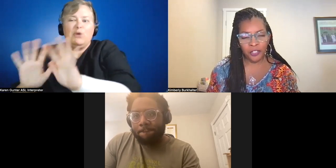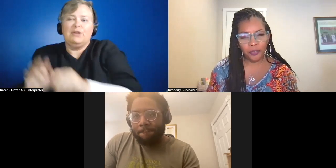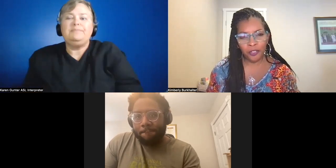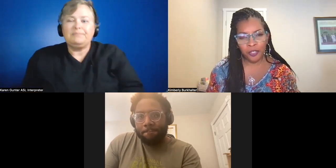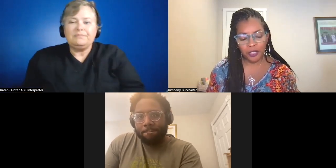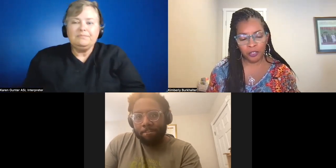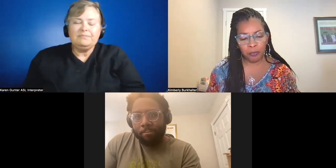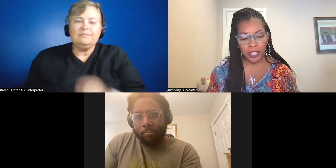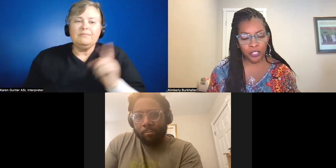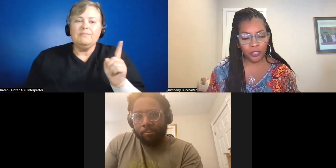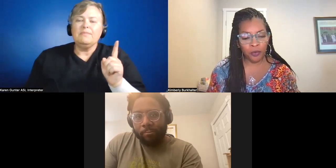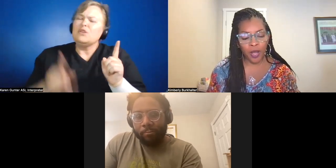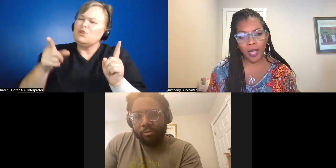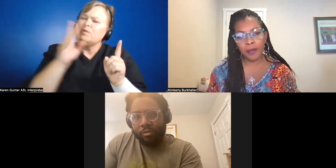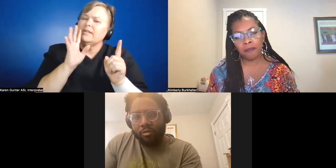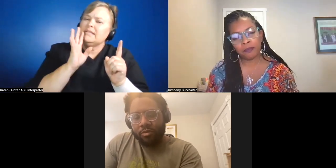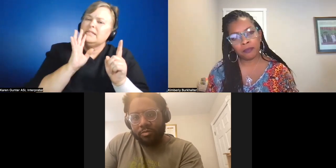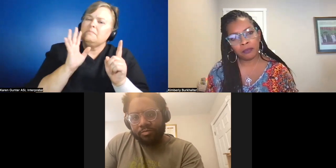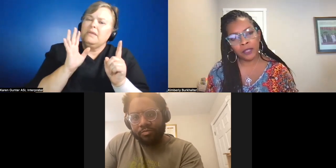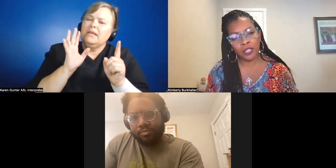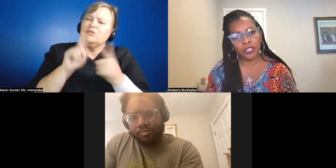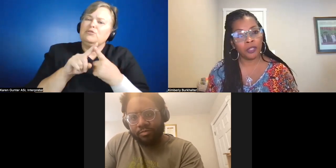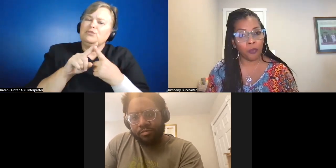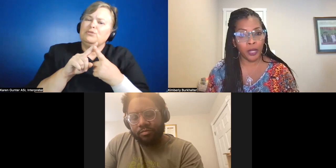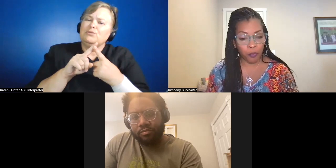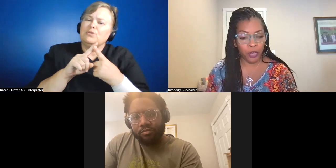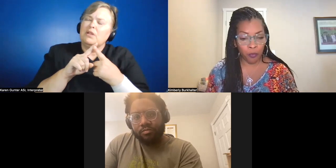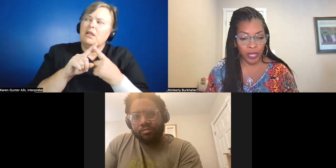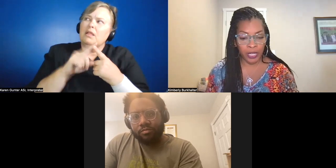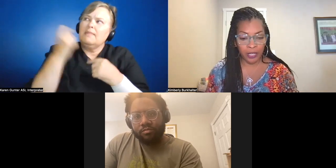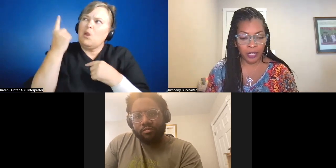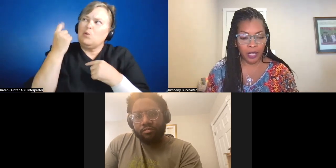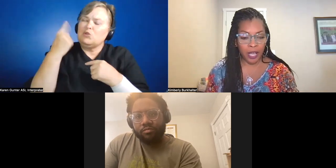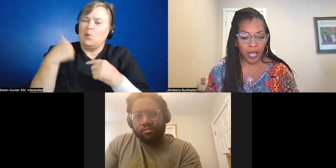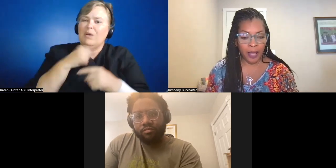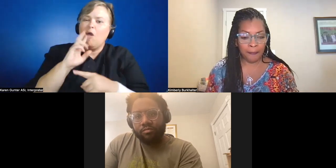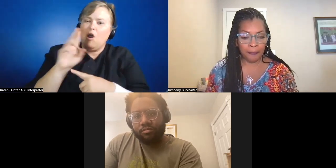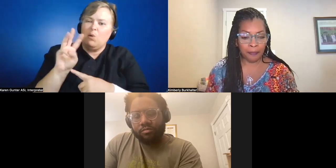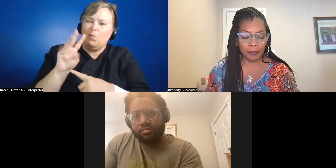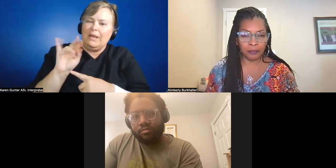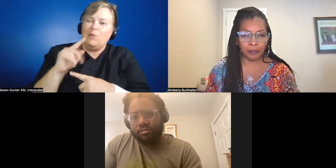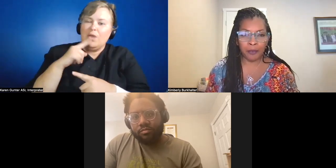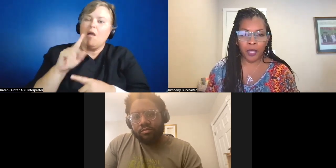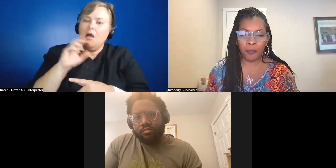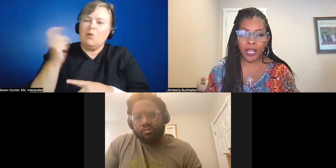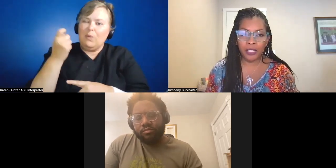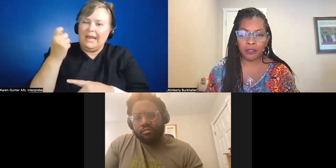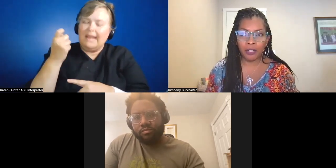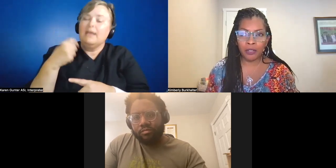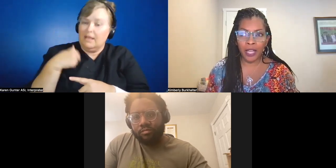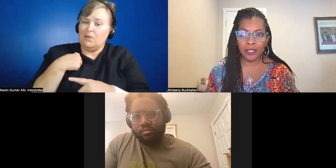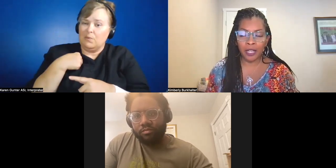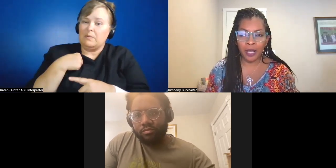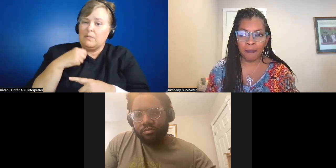Yeah, you speak to the notion we are winning, and we also